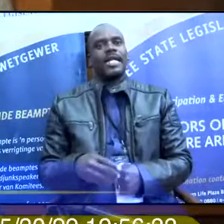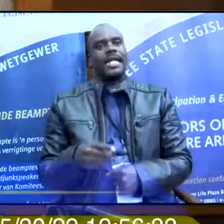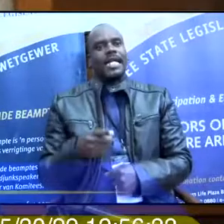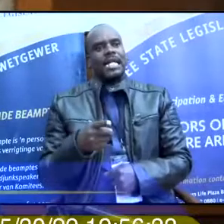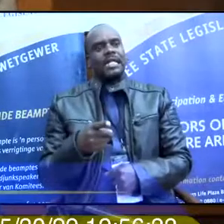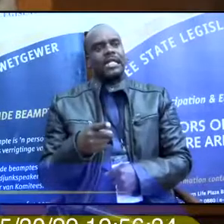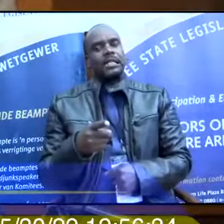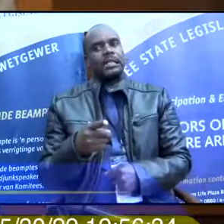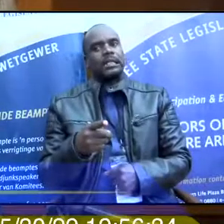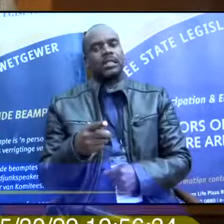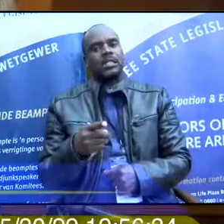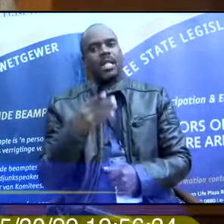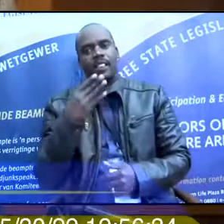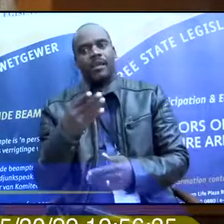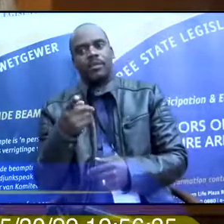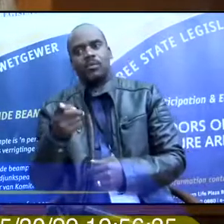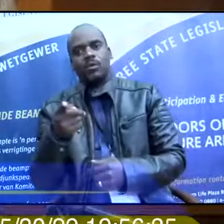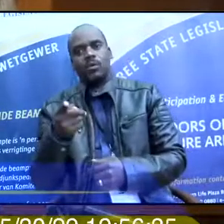in municipalities